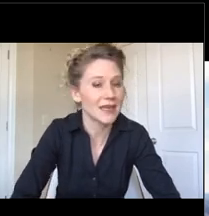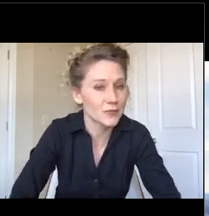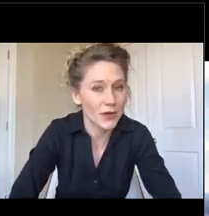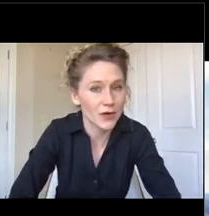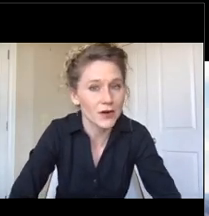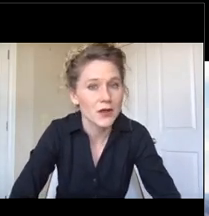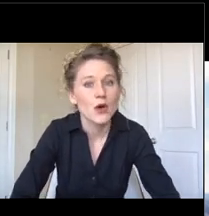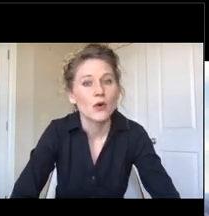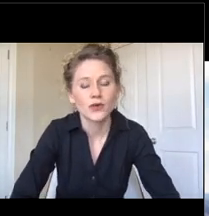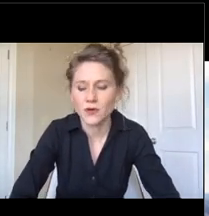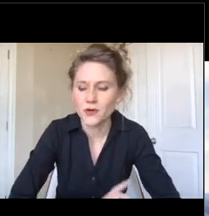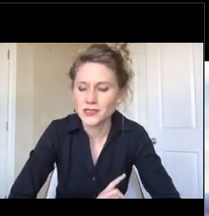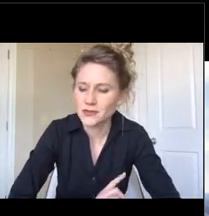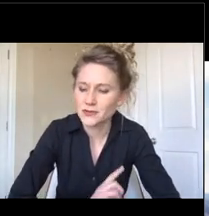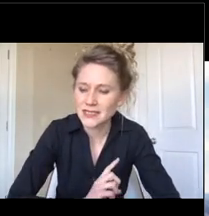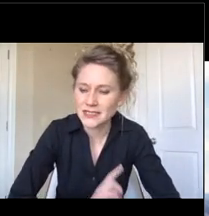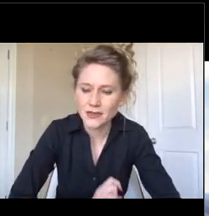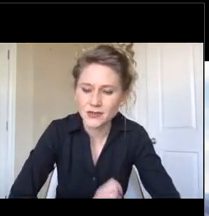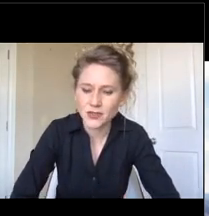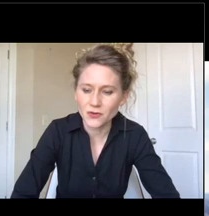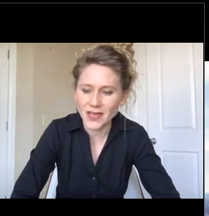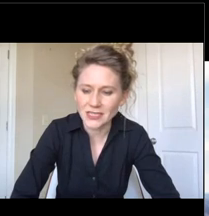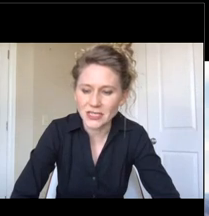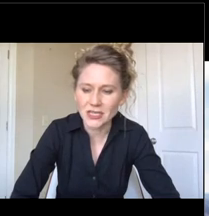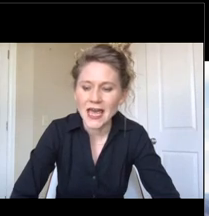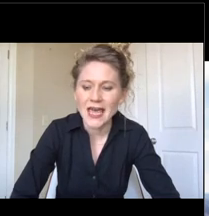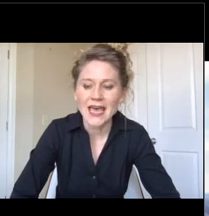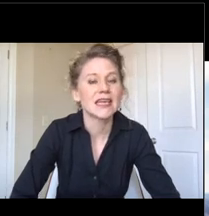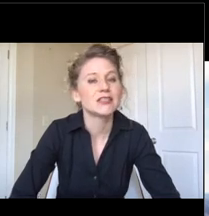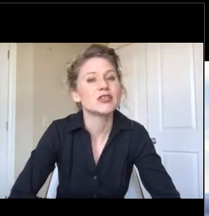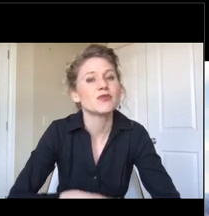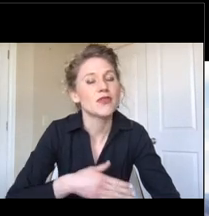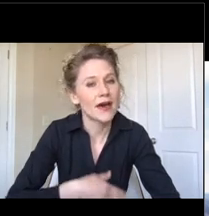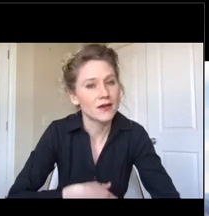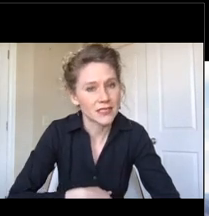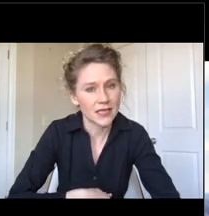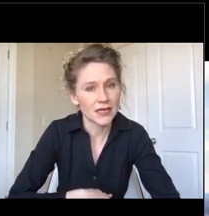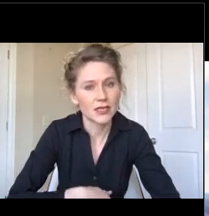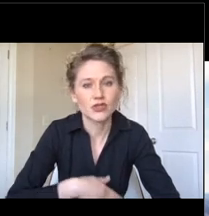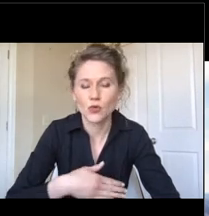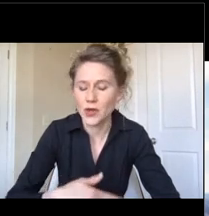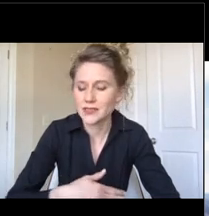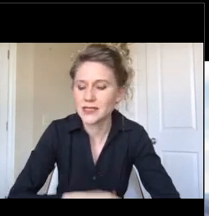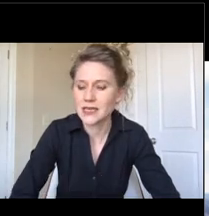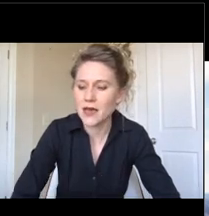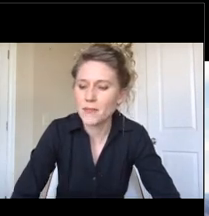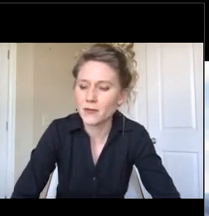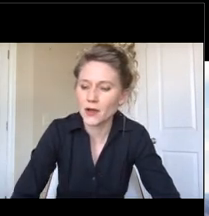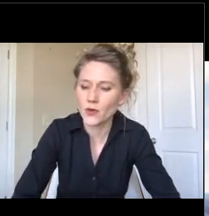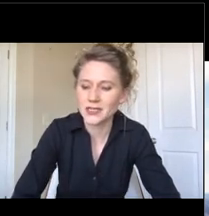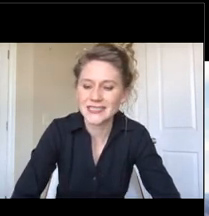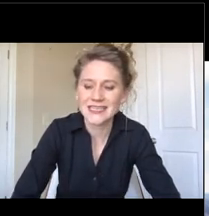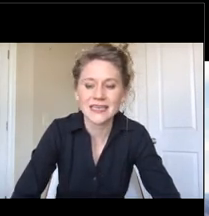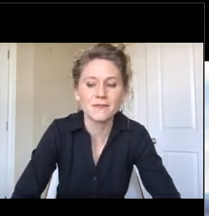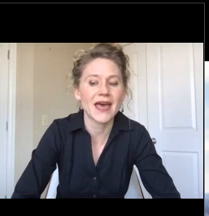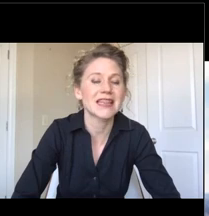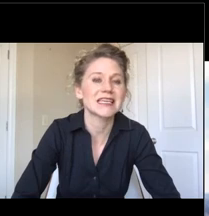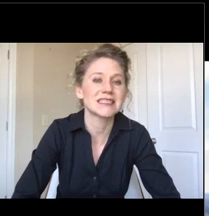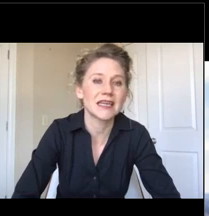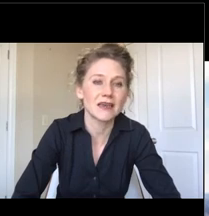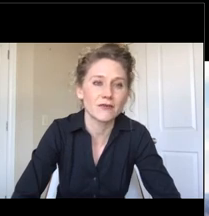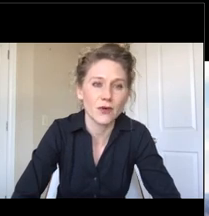a maintenance worker, was promoted to senior supervisor, and then in 2000, joined the public works